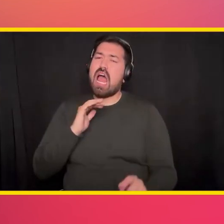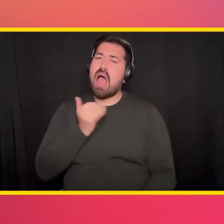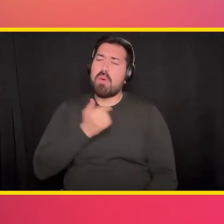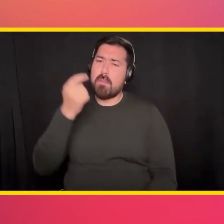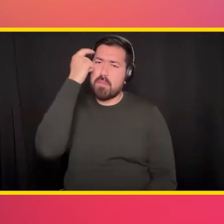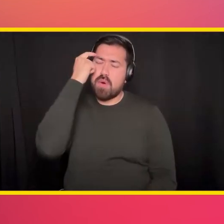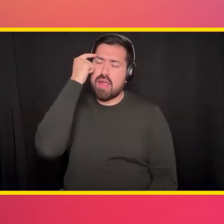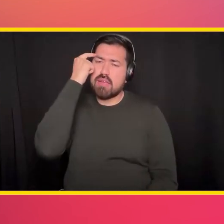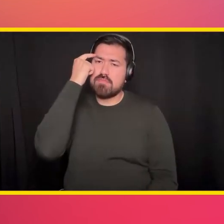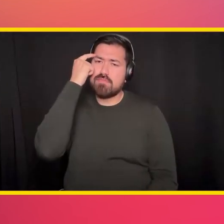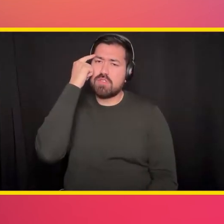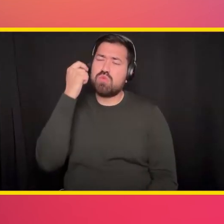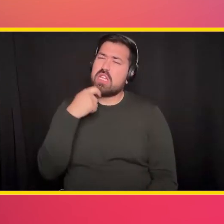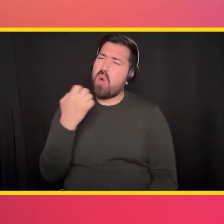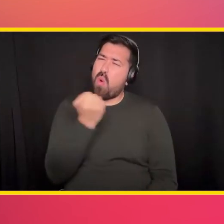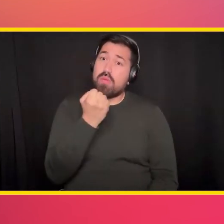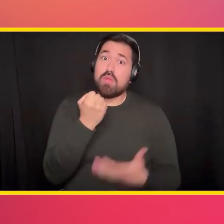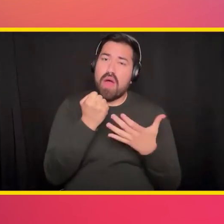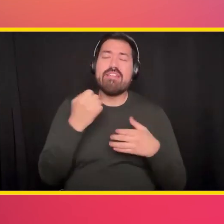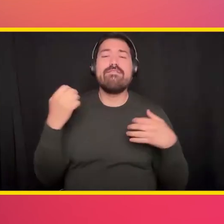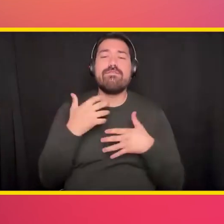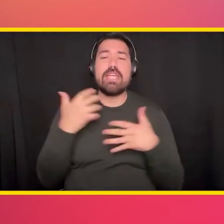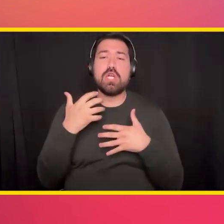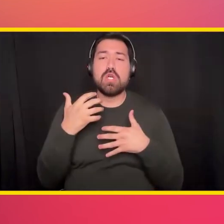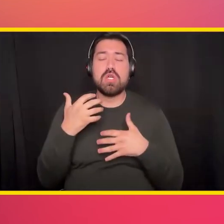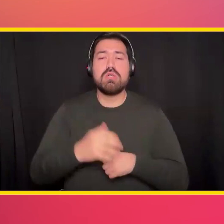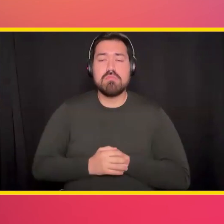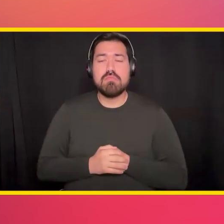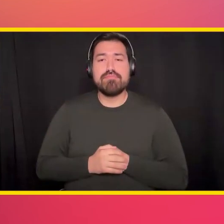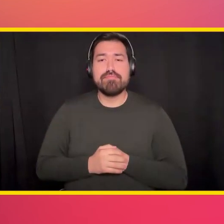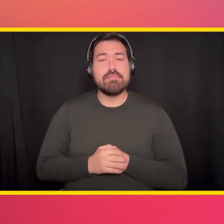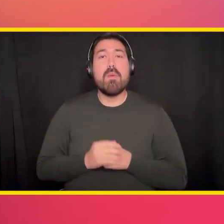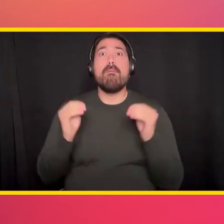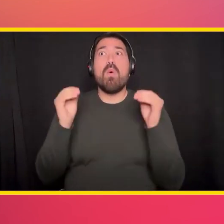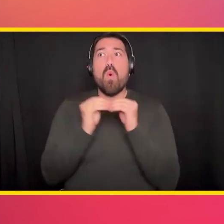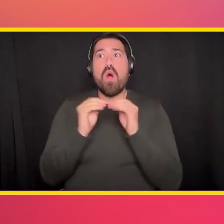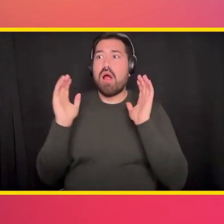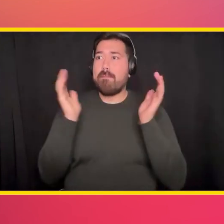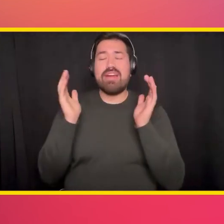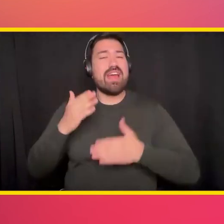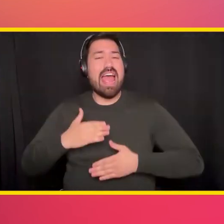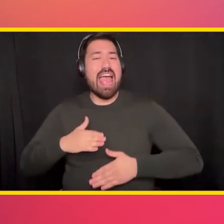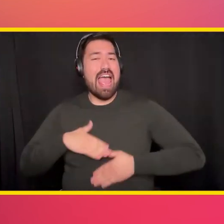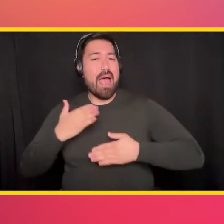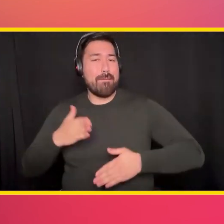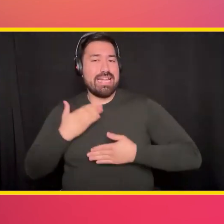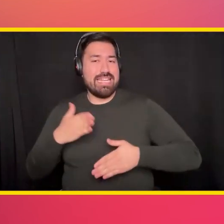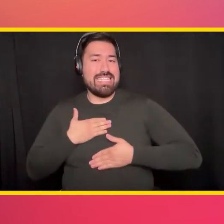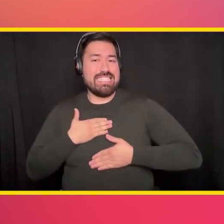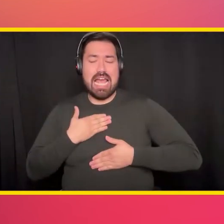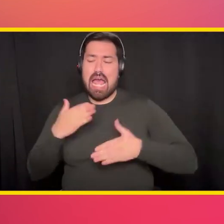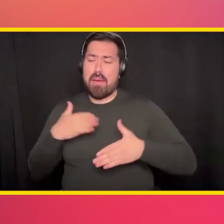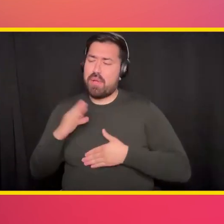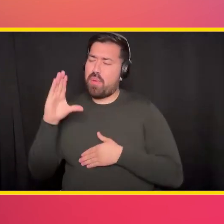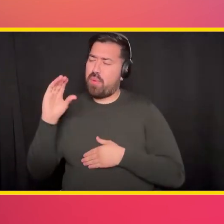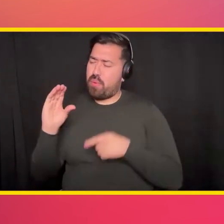can hold on to fear much easier than they can with happiness. mm, Happiness is a